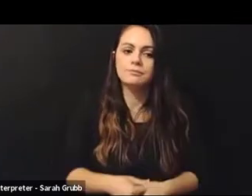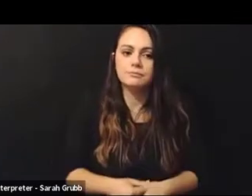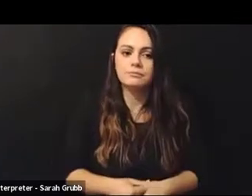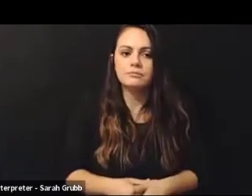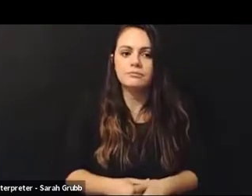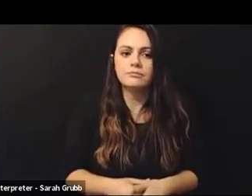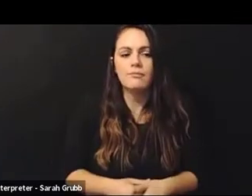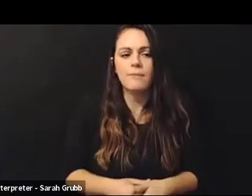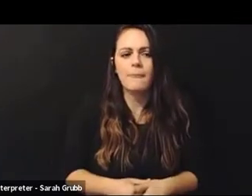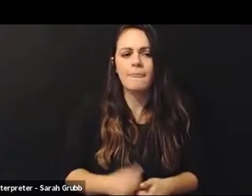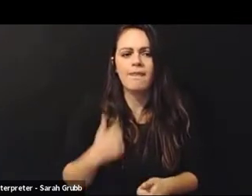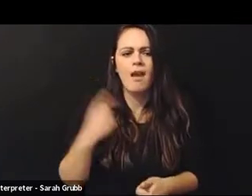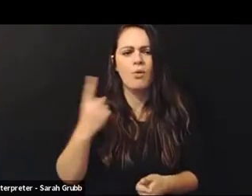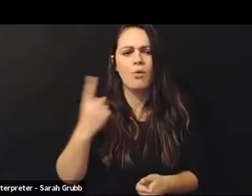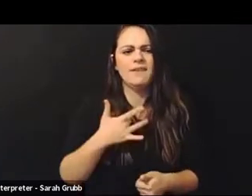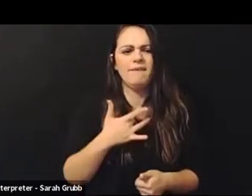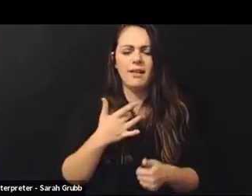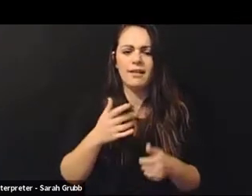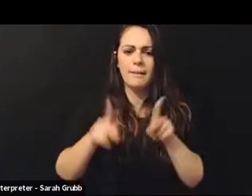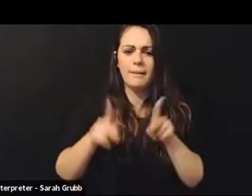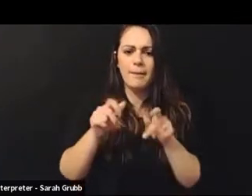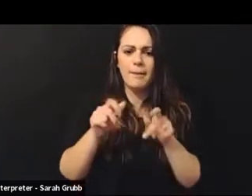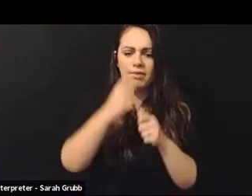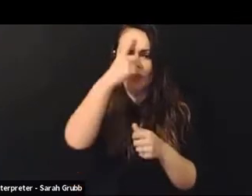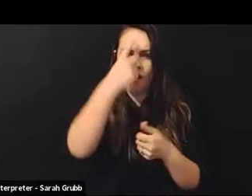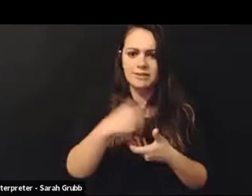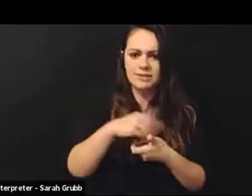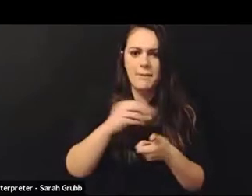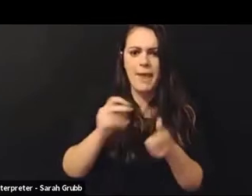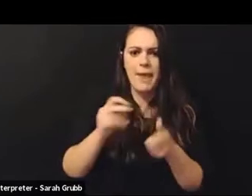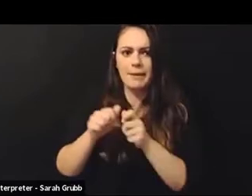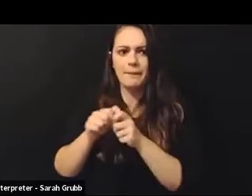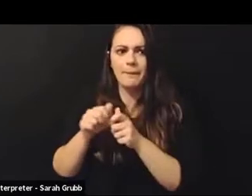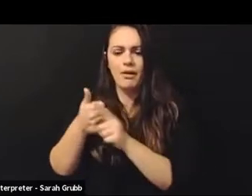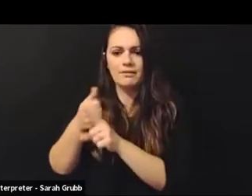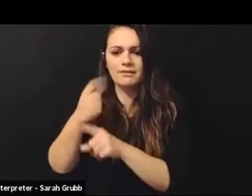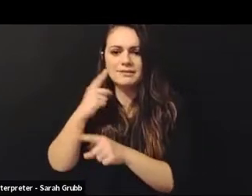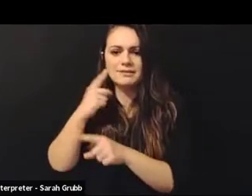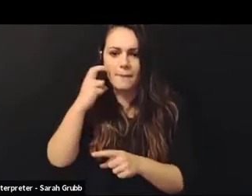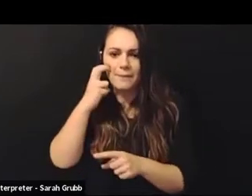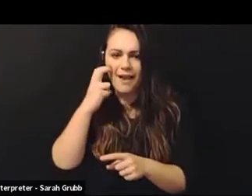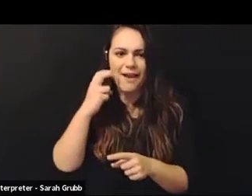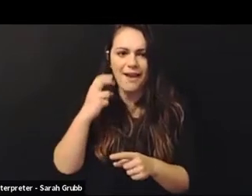individuals with autism and individuals who are deafblind to be just really fascinating.